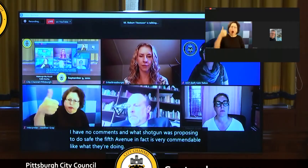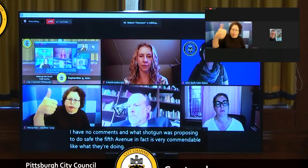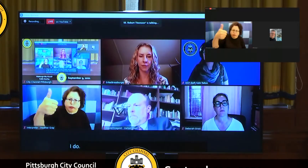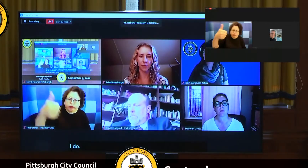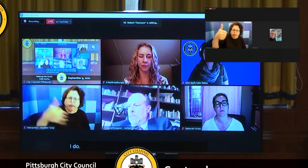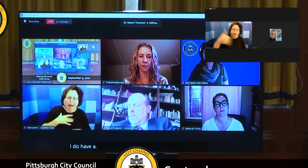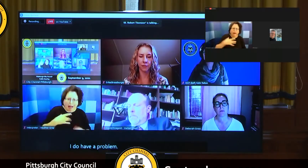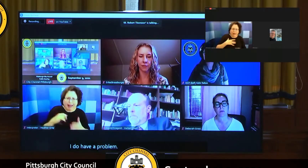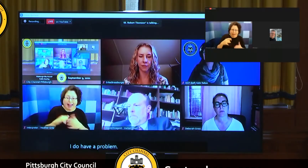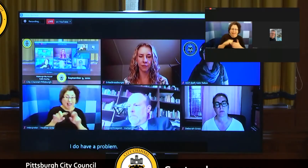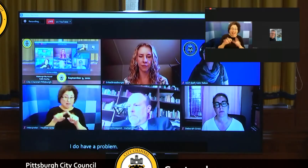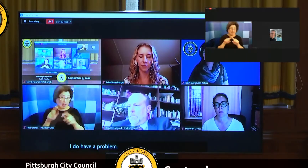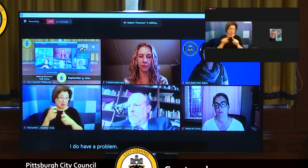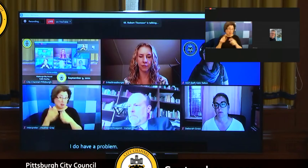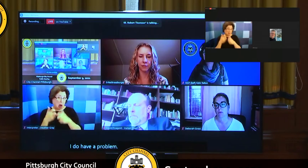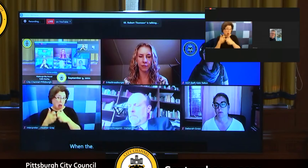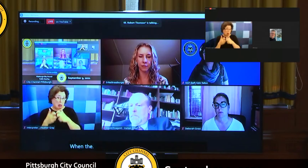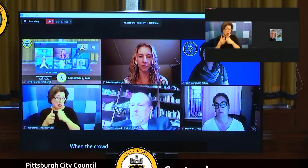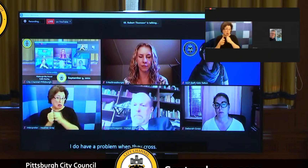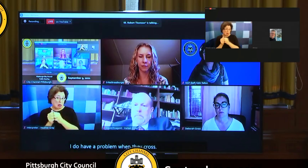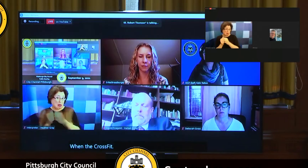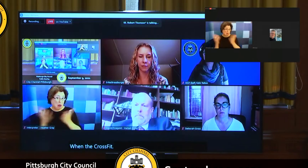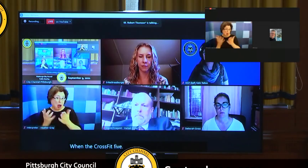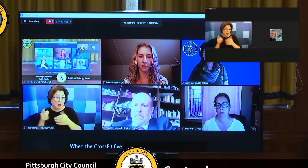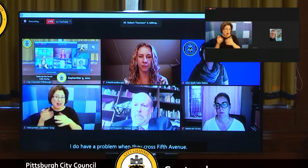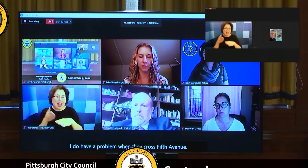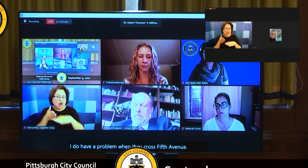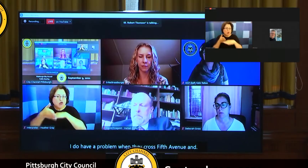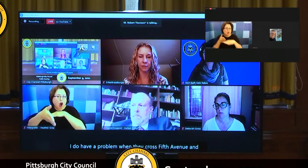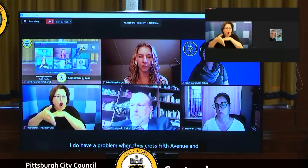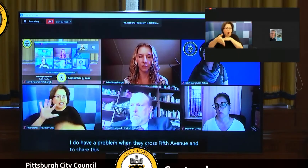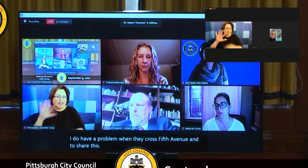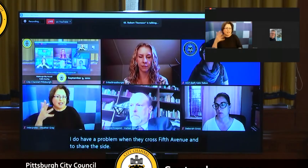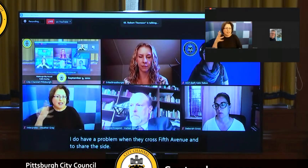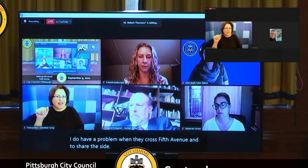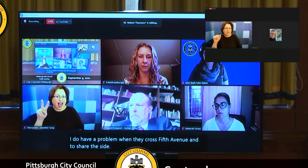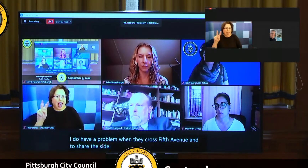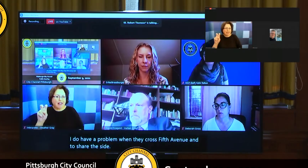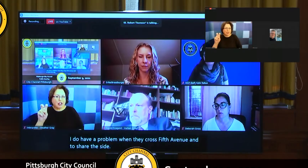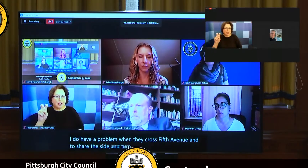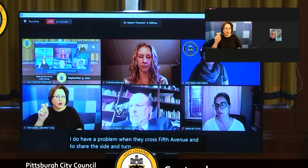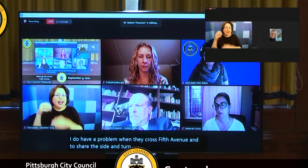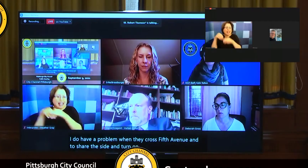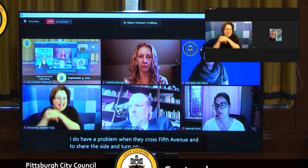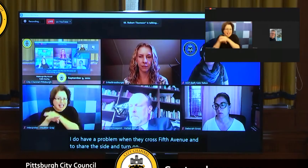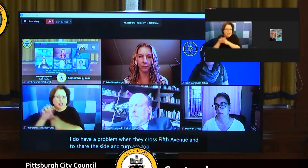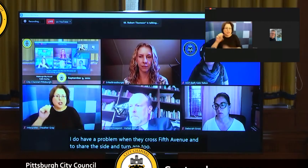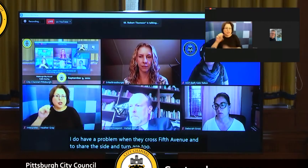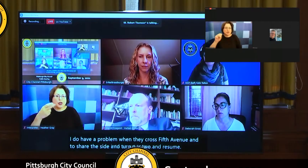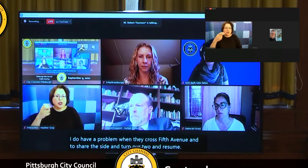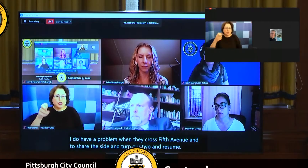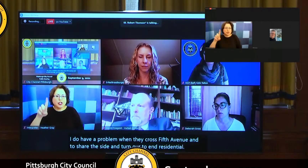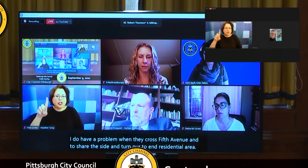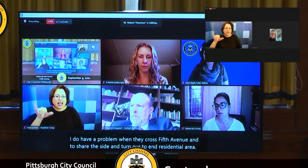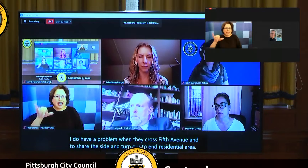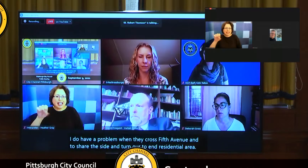have a problem when they cross 5th Avenue into Shadyside, into an R2M residential